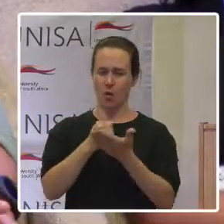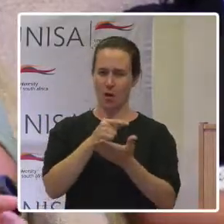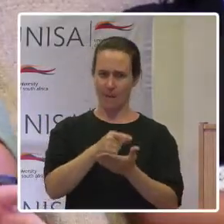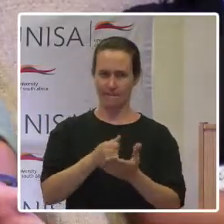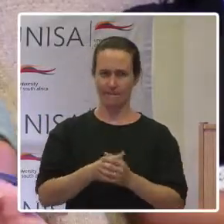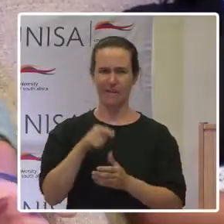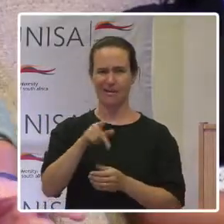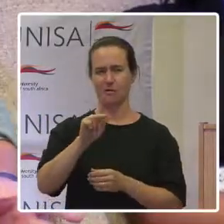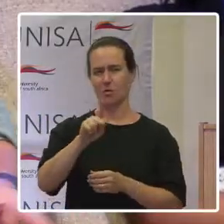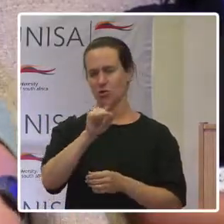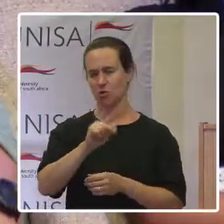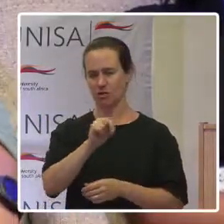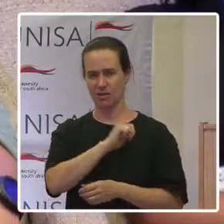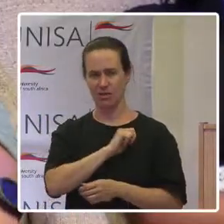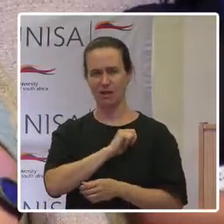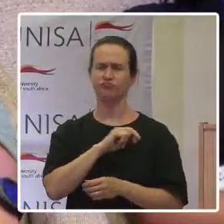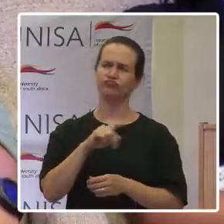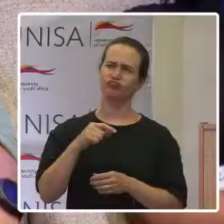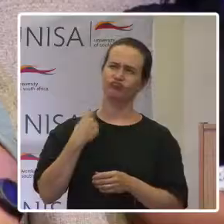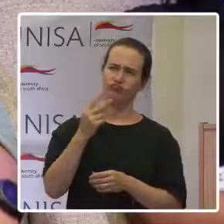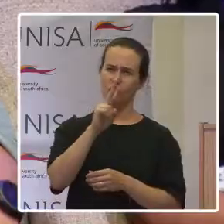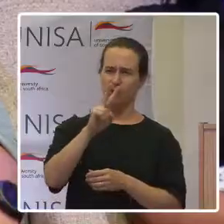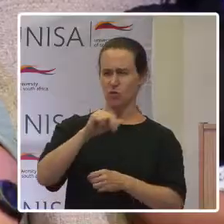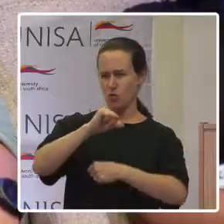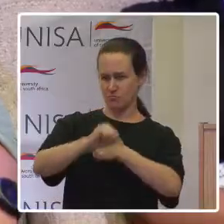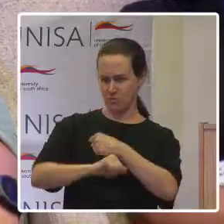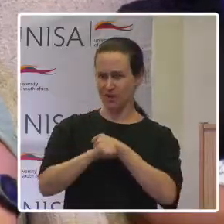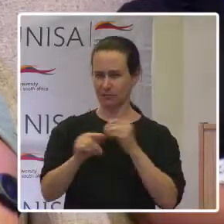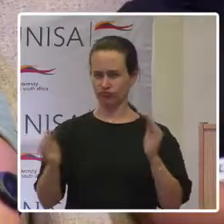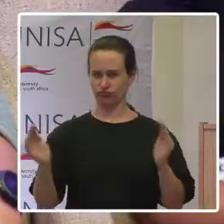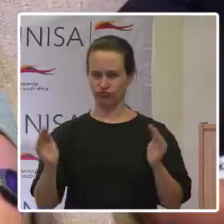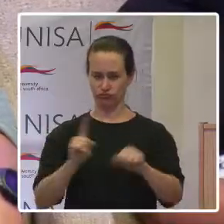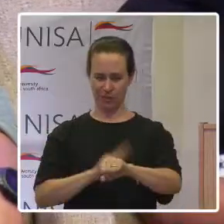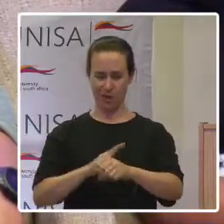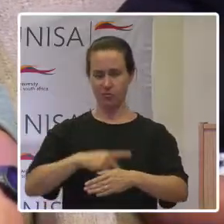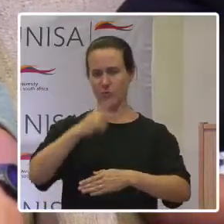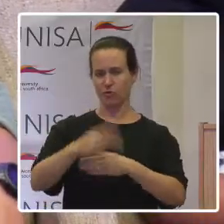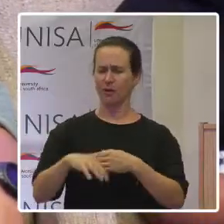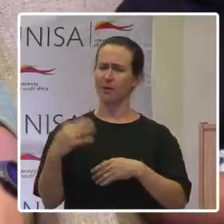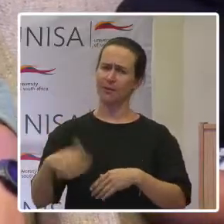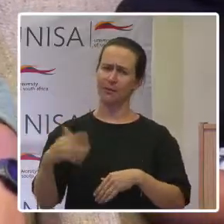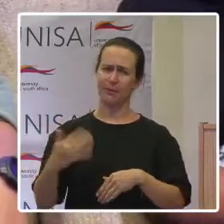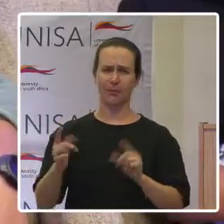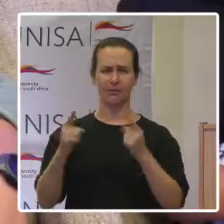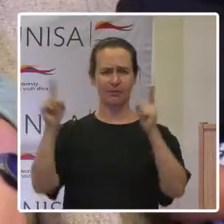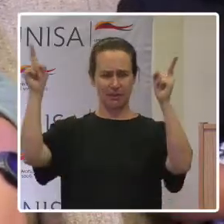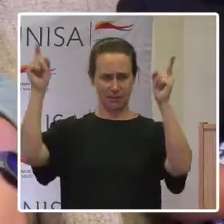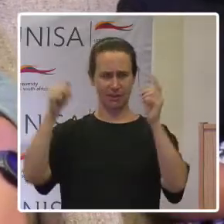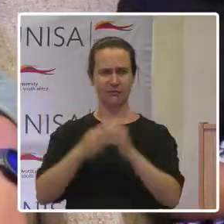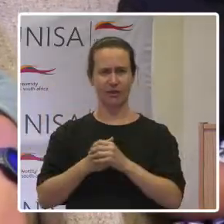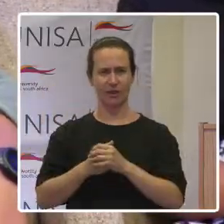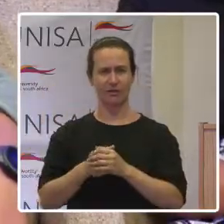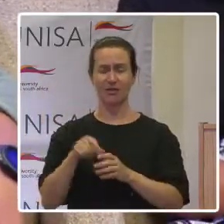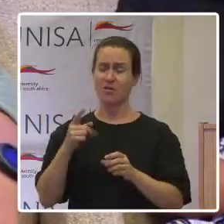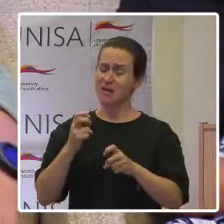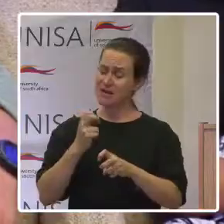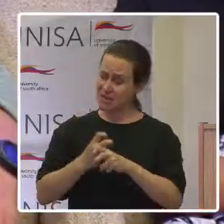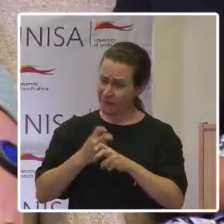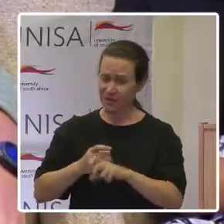We ran that project for about 22 months, very successful, a lot of learning, hard